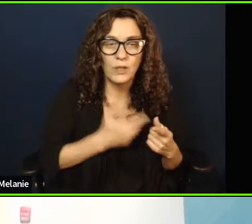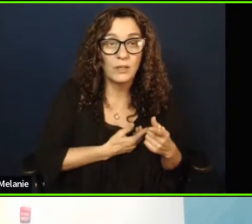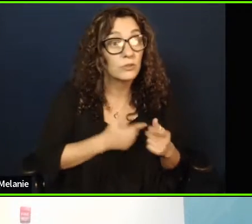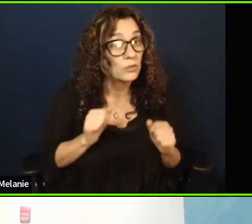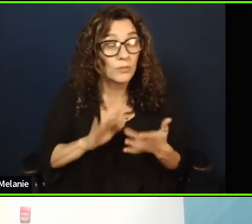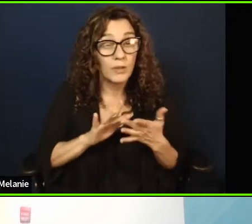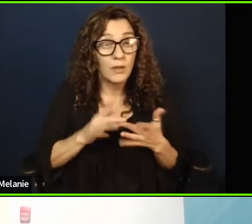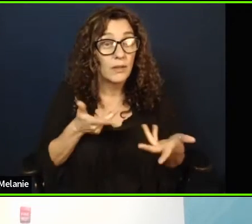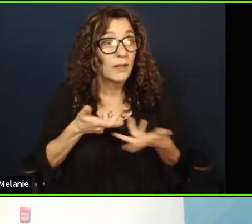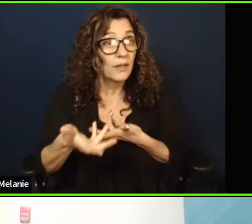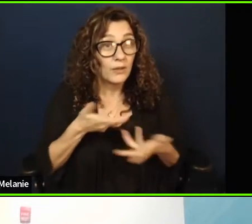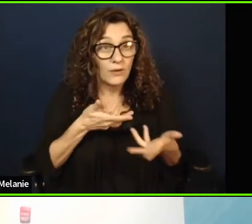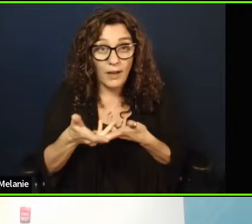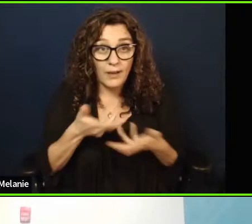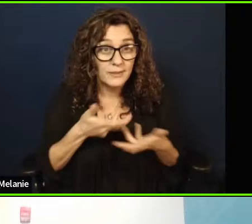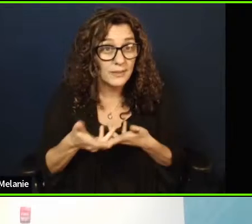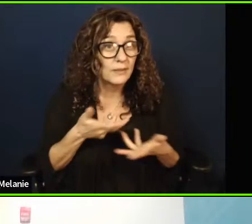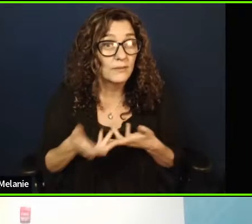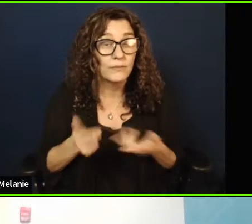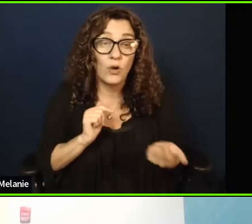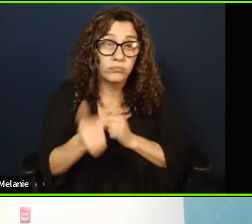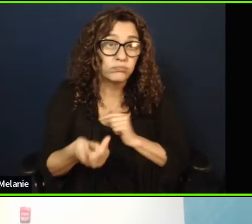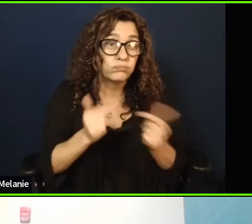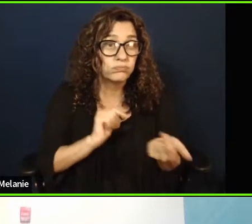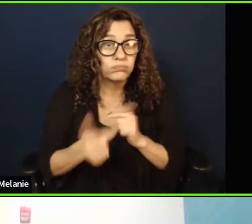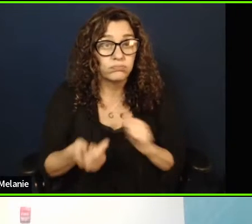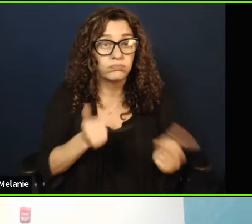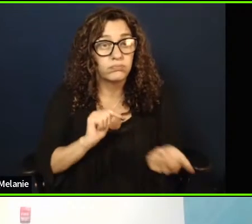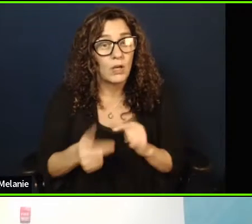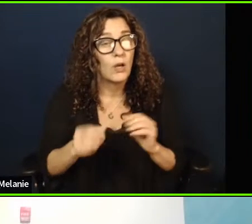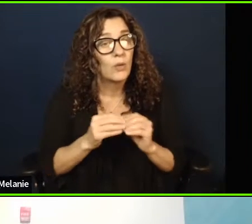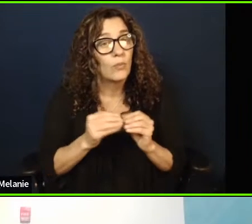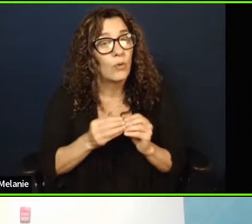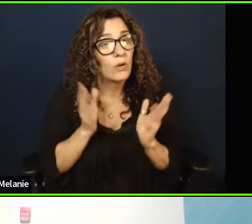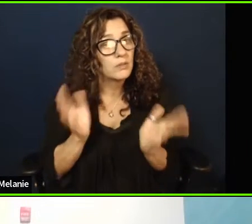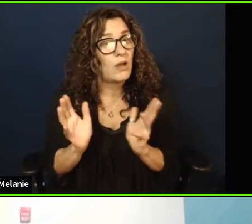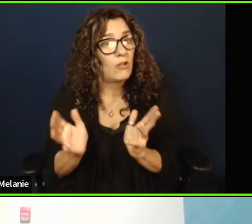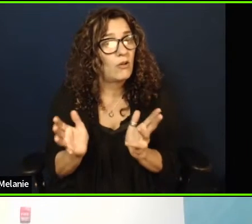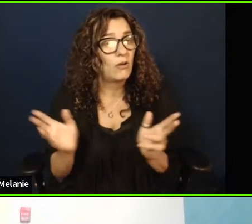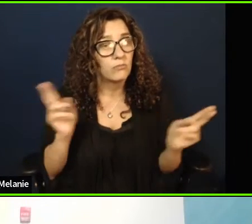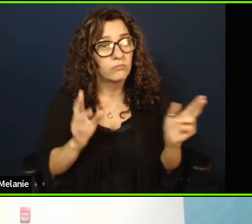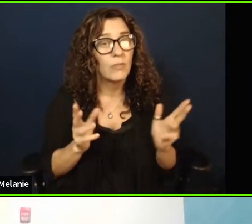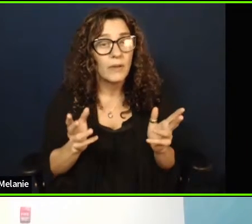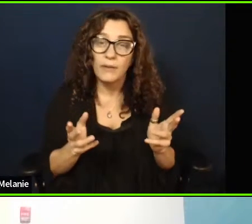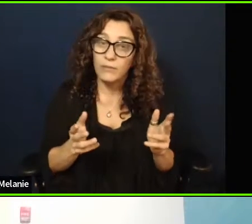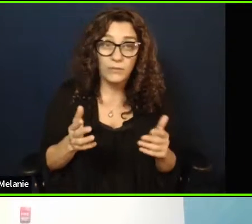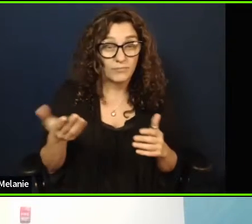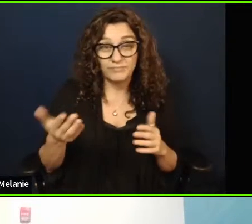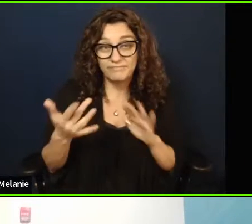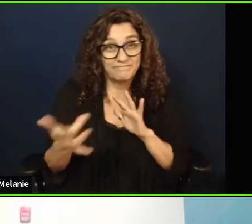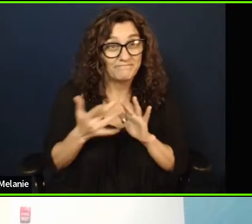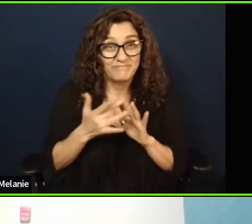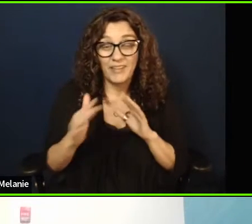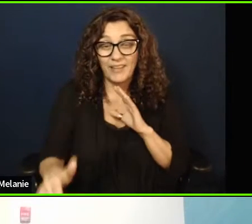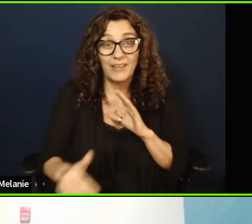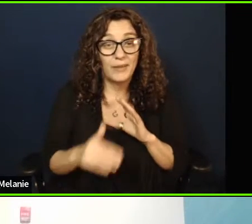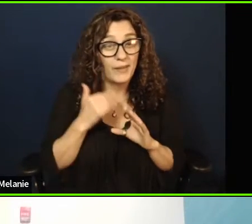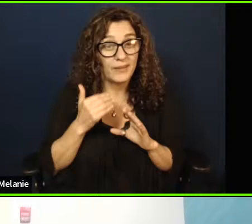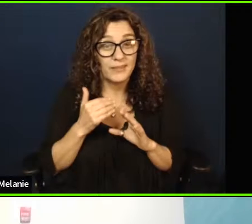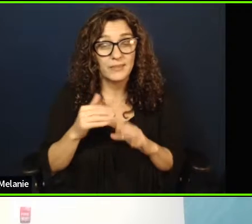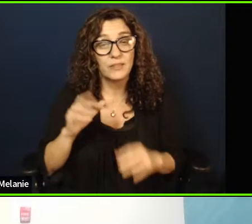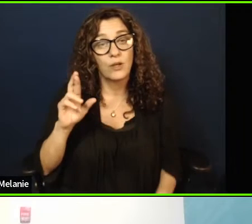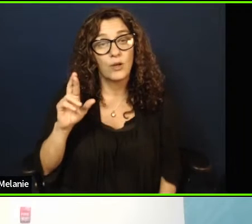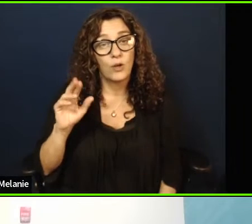interactive, more of a dialogue-based meeting, then we're happy to do that. You can email us again